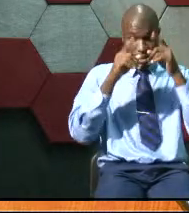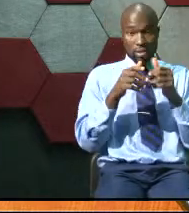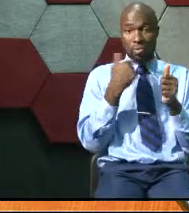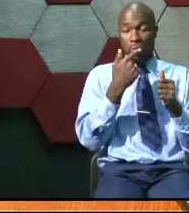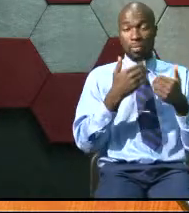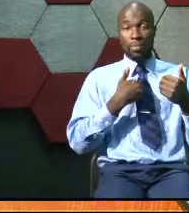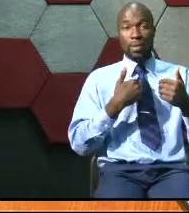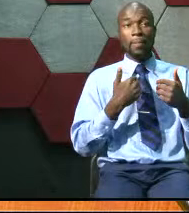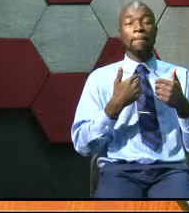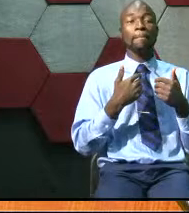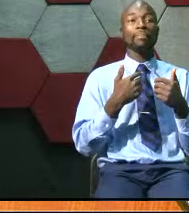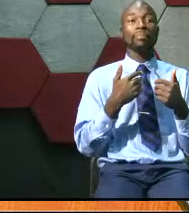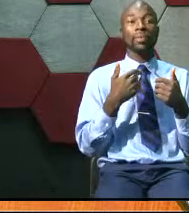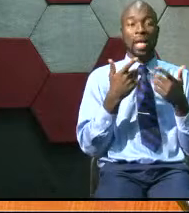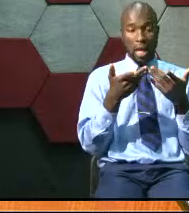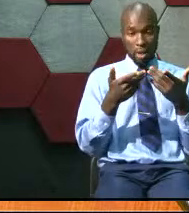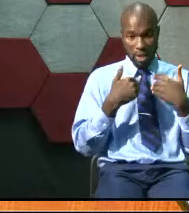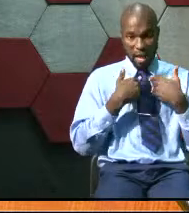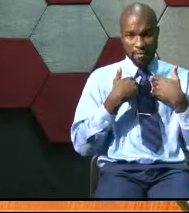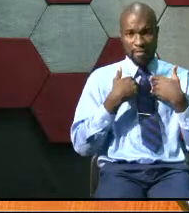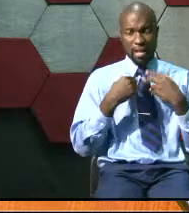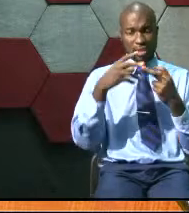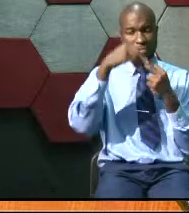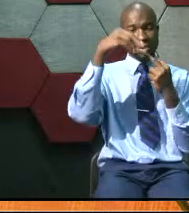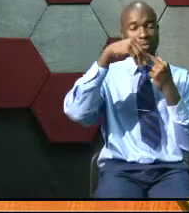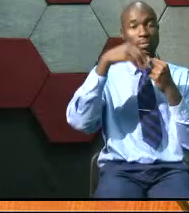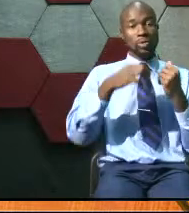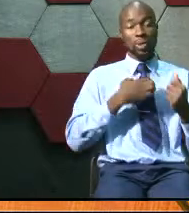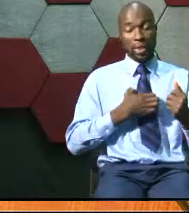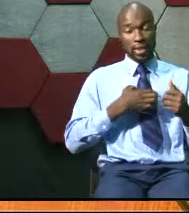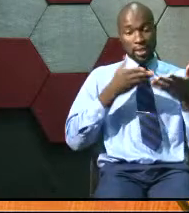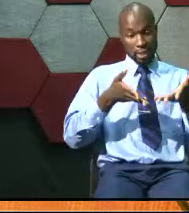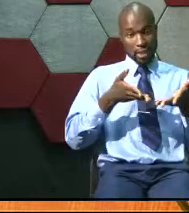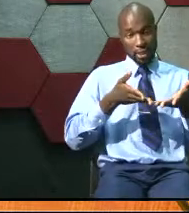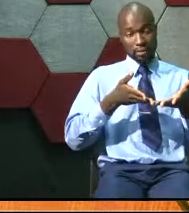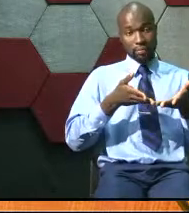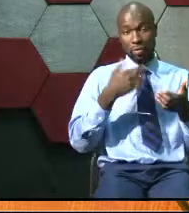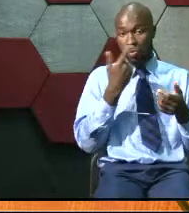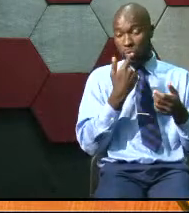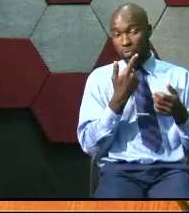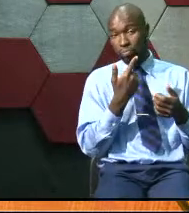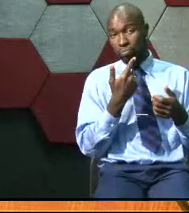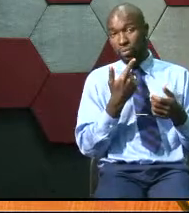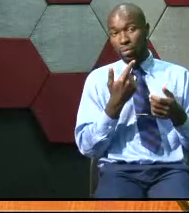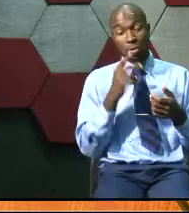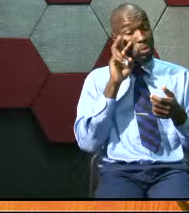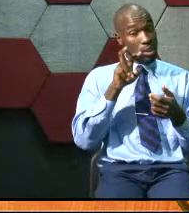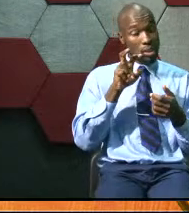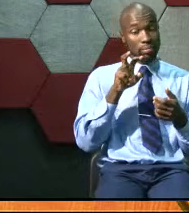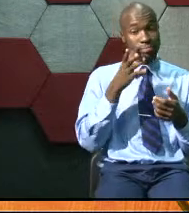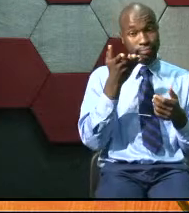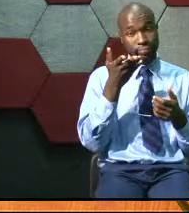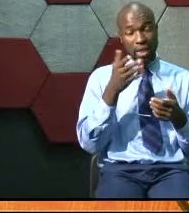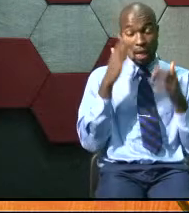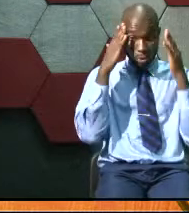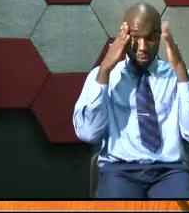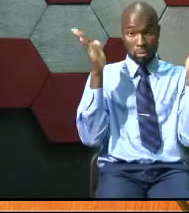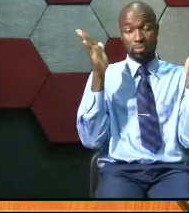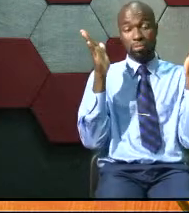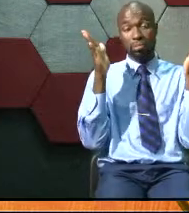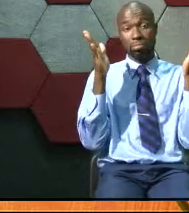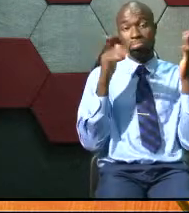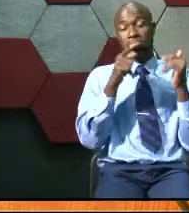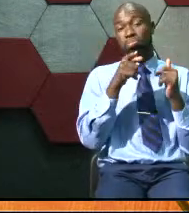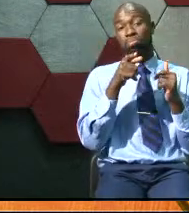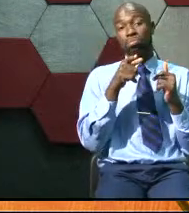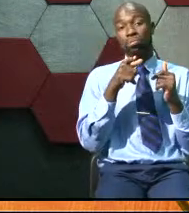special guest with us in the studio. You're going to see who that is, him or her. I don't know. You